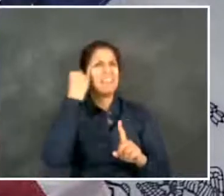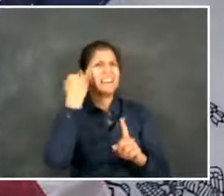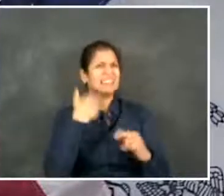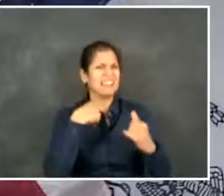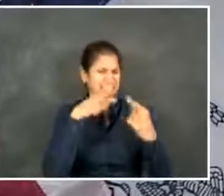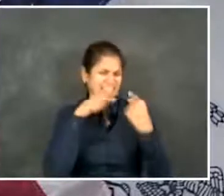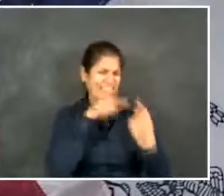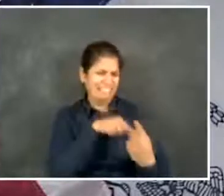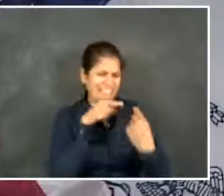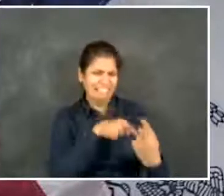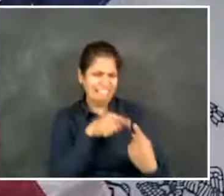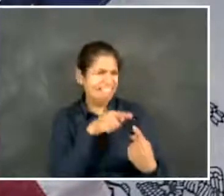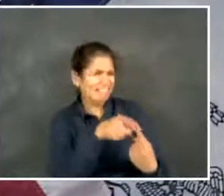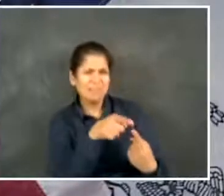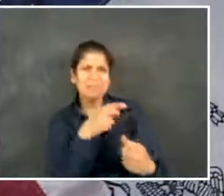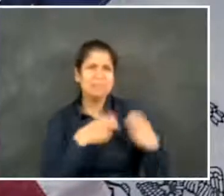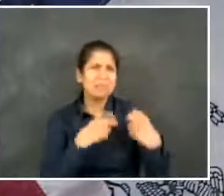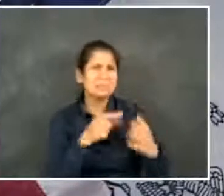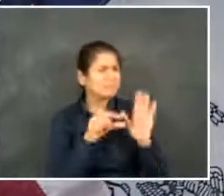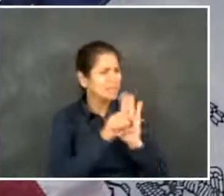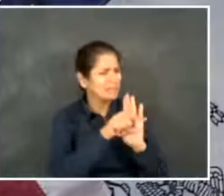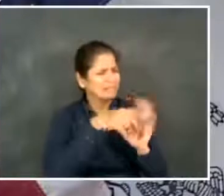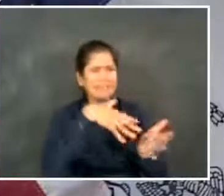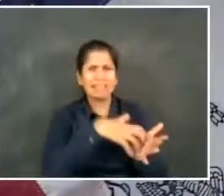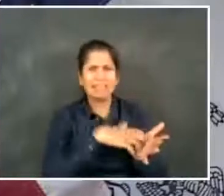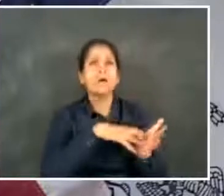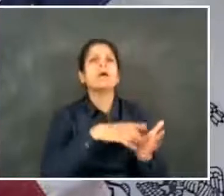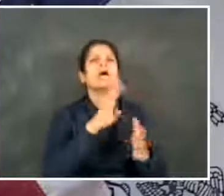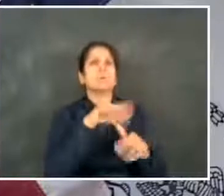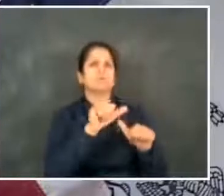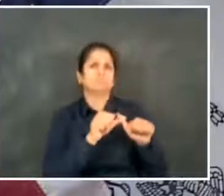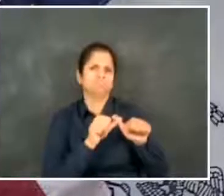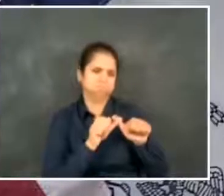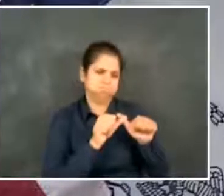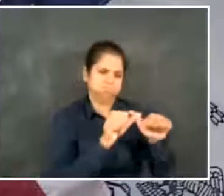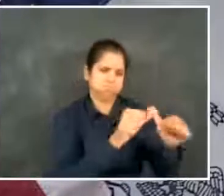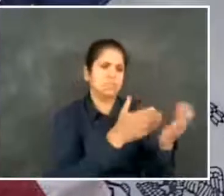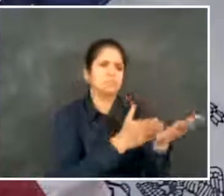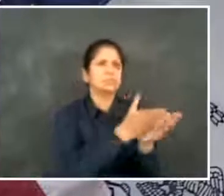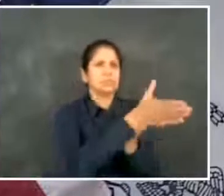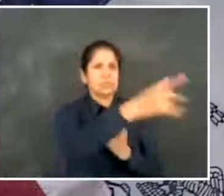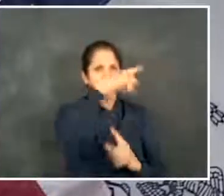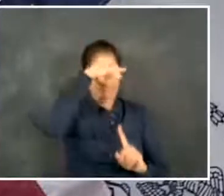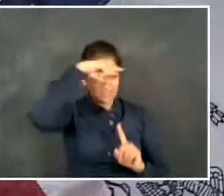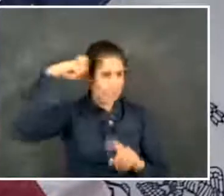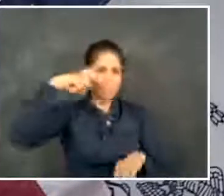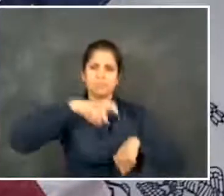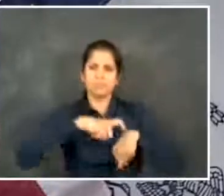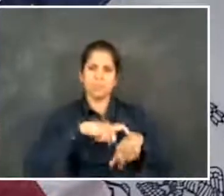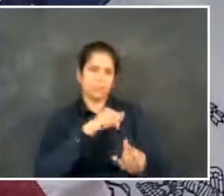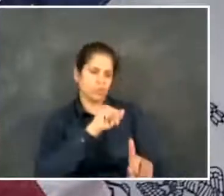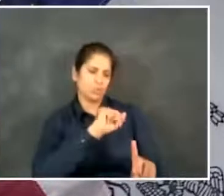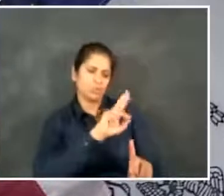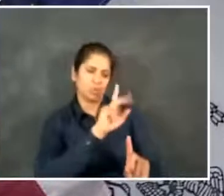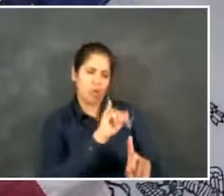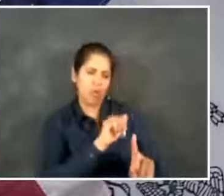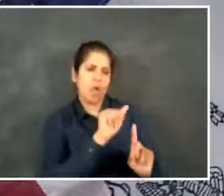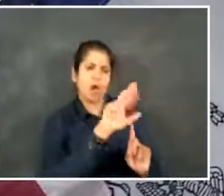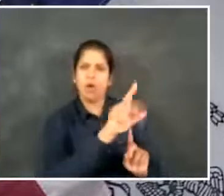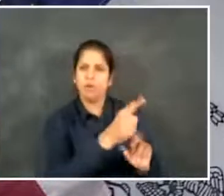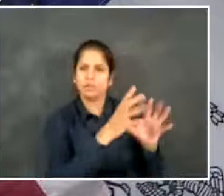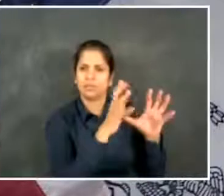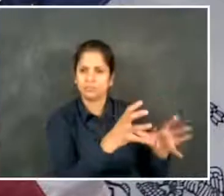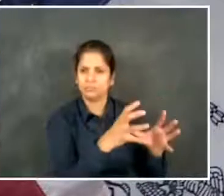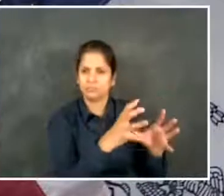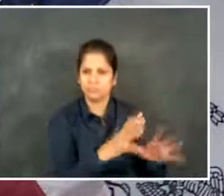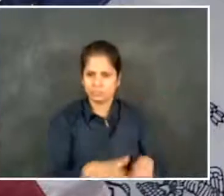during July and August. So I think we have more of a continuum reality of this school year going into the next one than we've literally ever